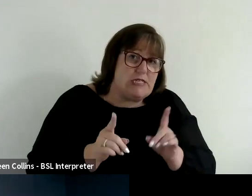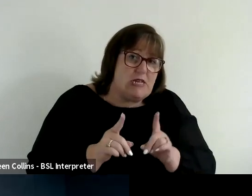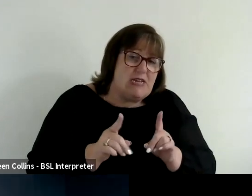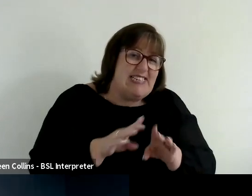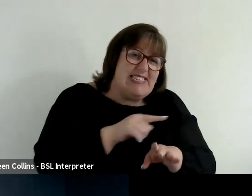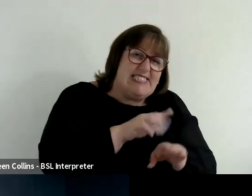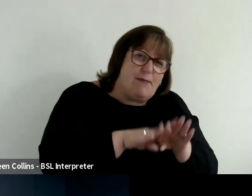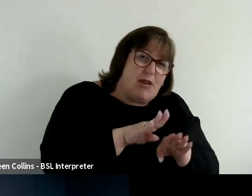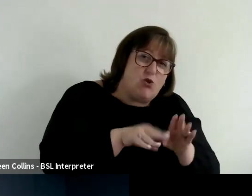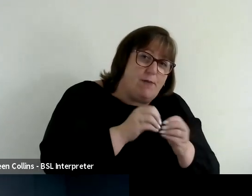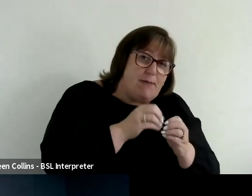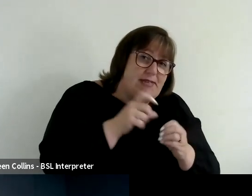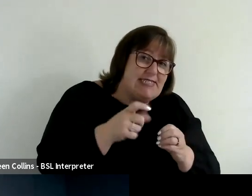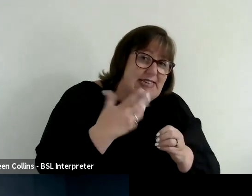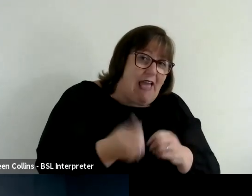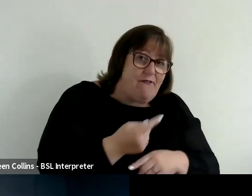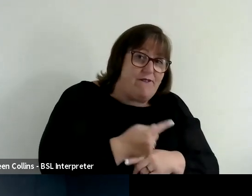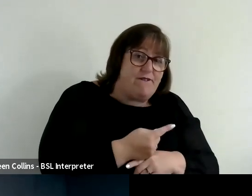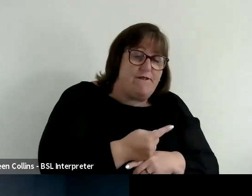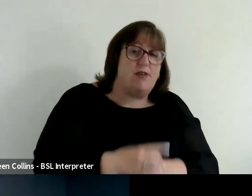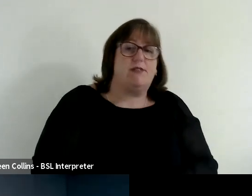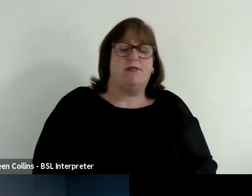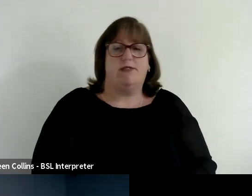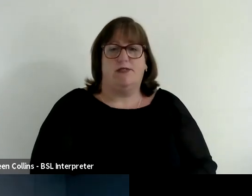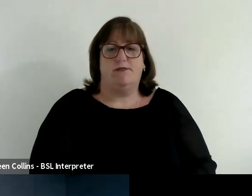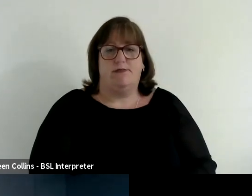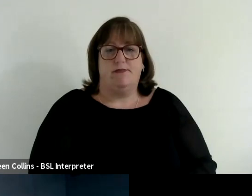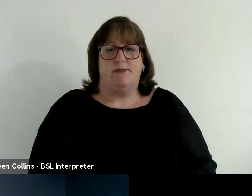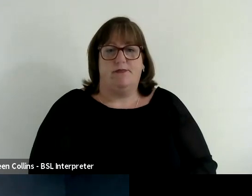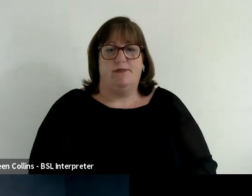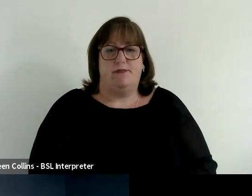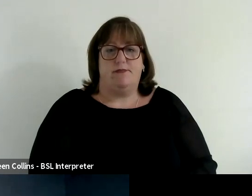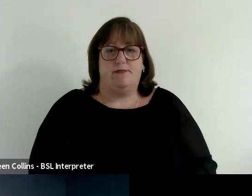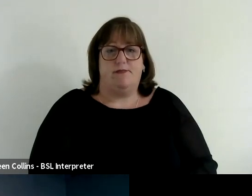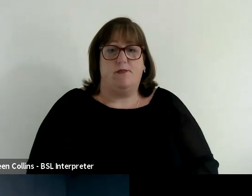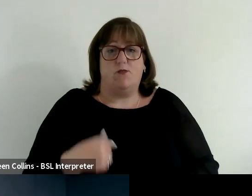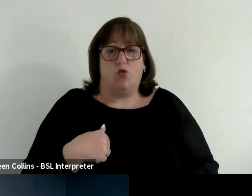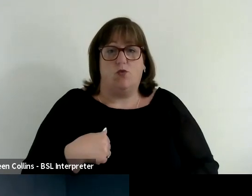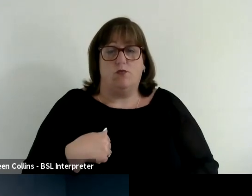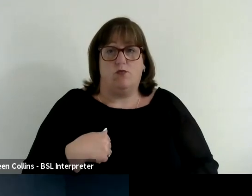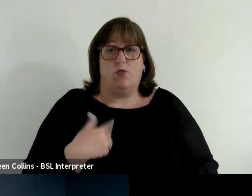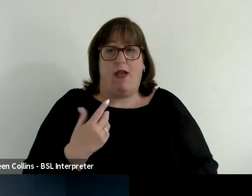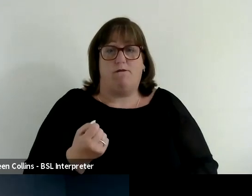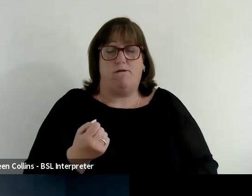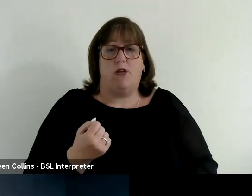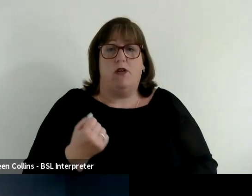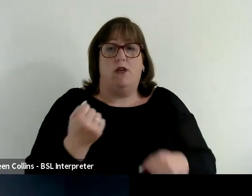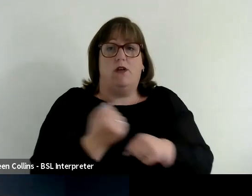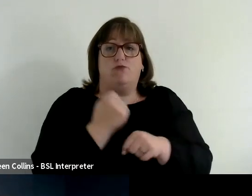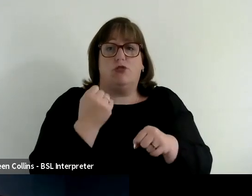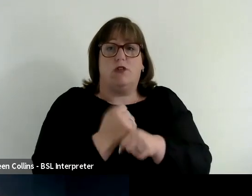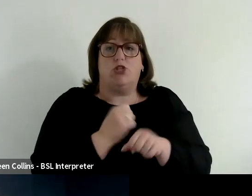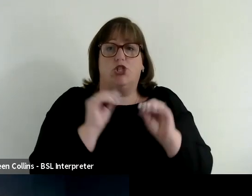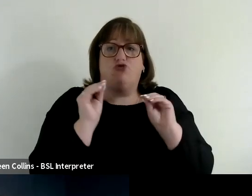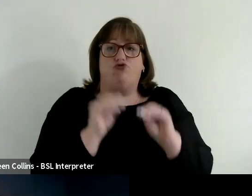thing that we have that we do each year is our production training scheme. So Jane sort of mentioned at the start